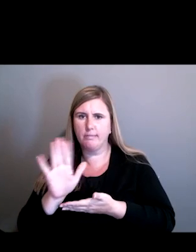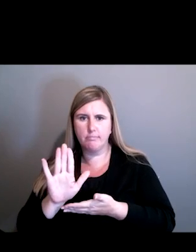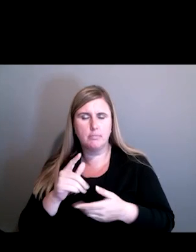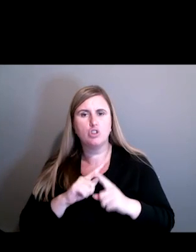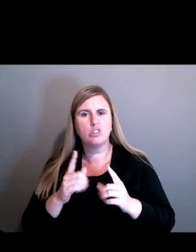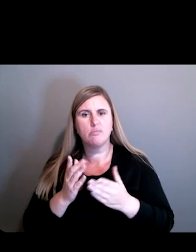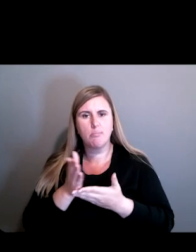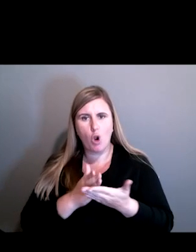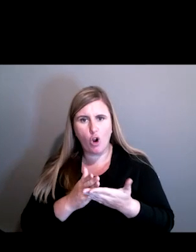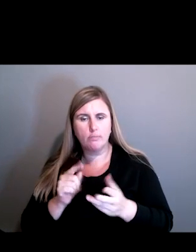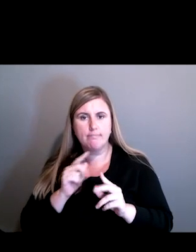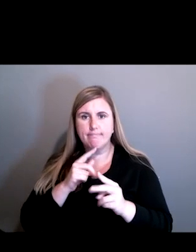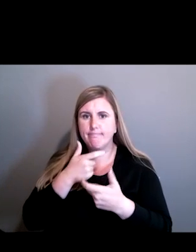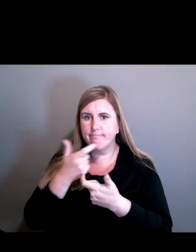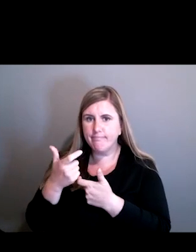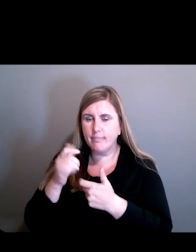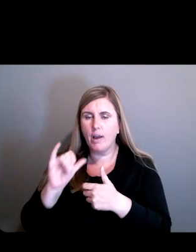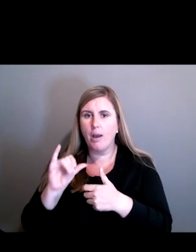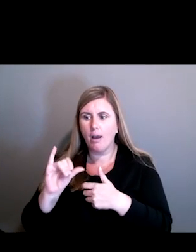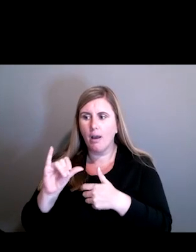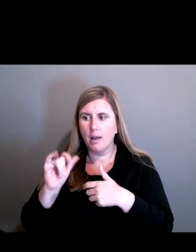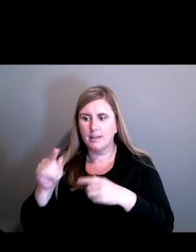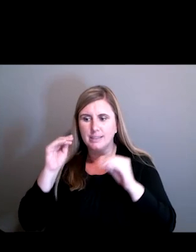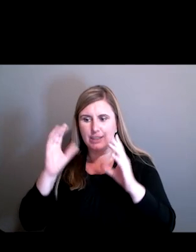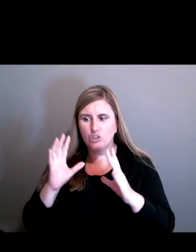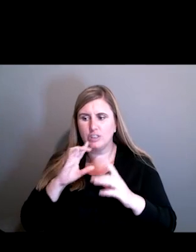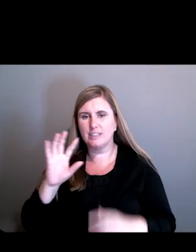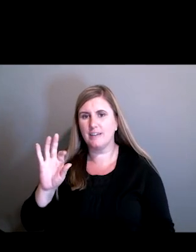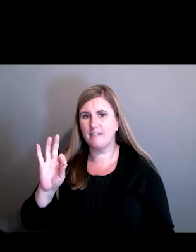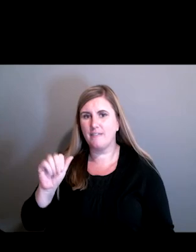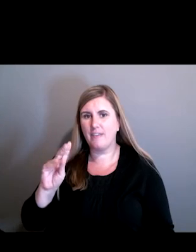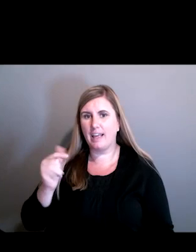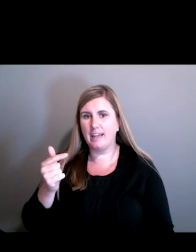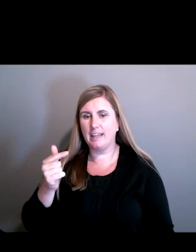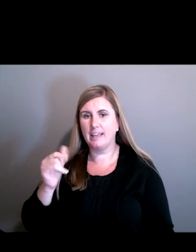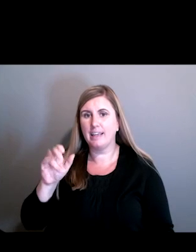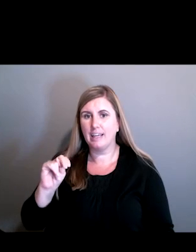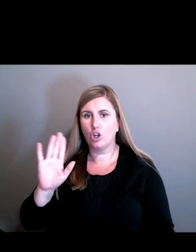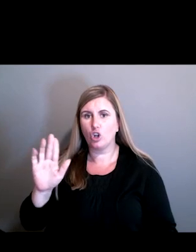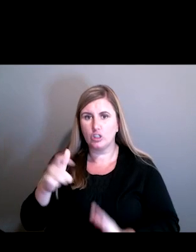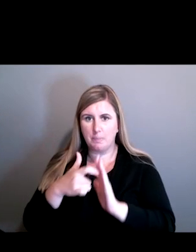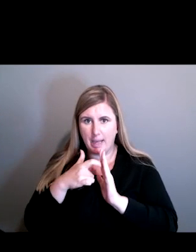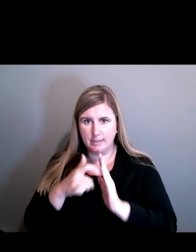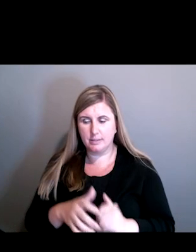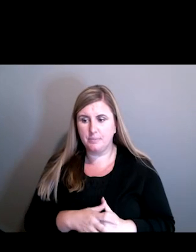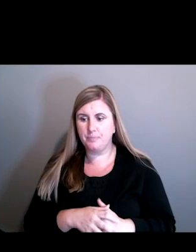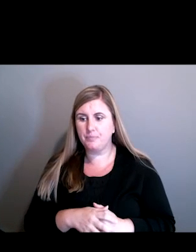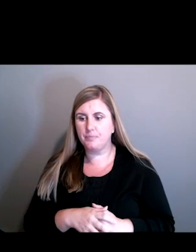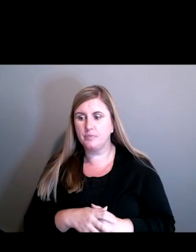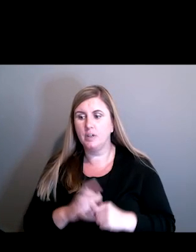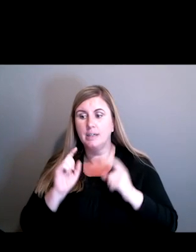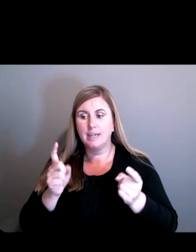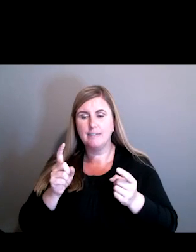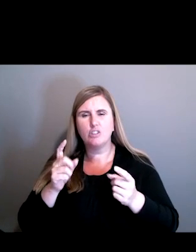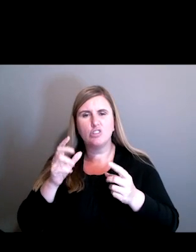little bit of that process. I'm not going to play the whole video, I'm just going to play part of it so you can kind of see how this teacher is fading in her